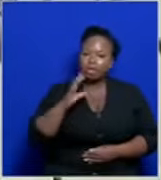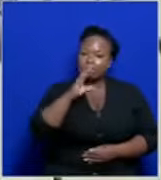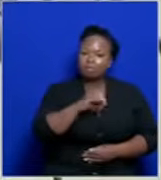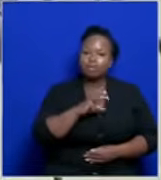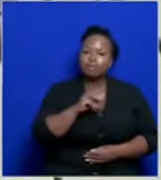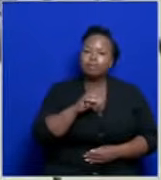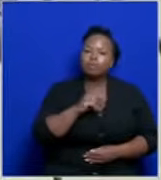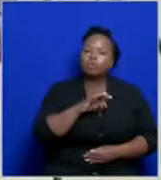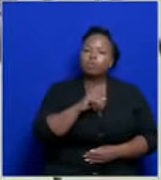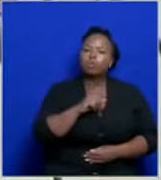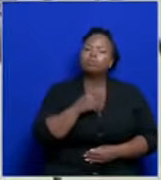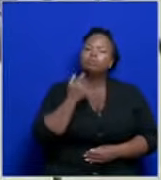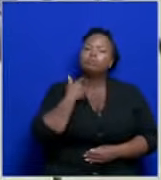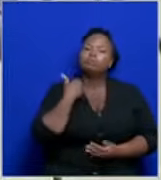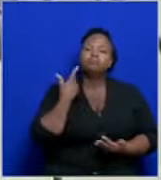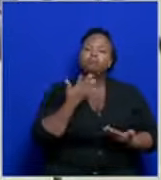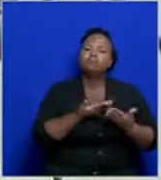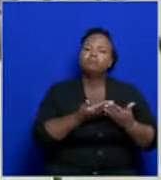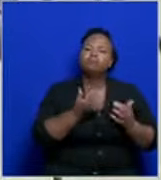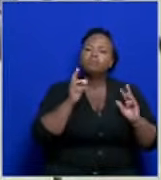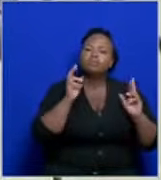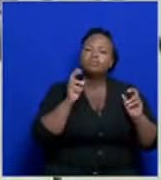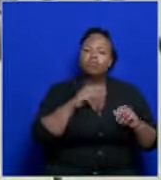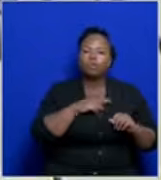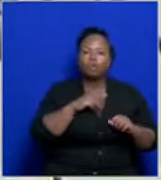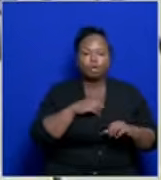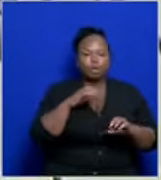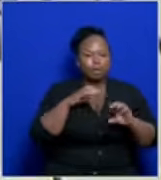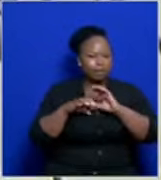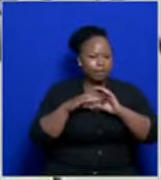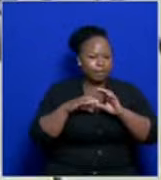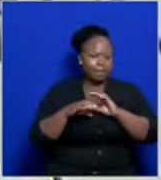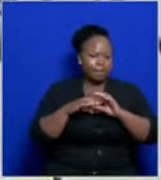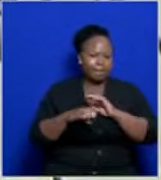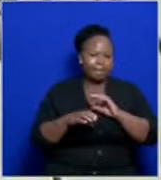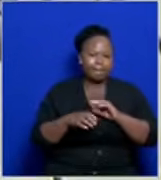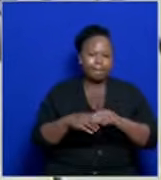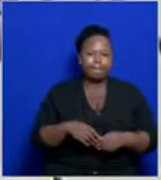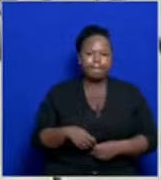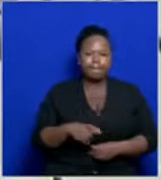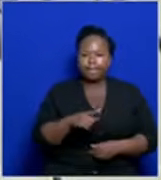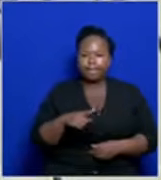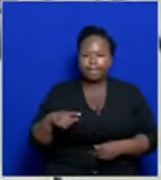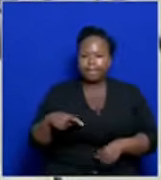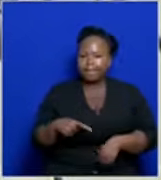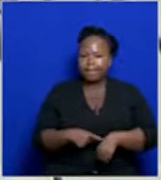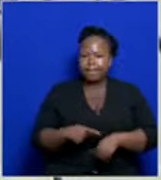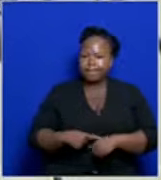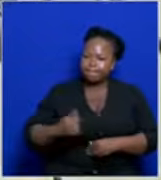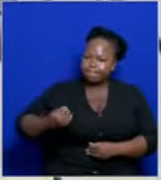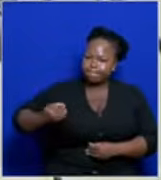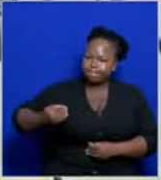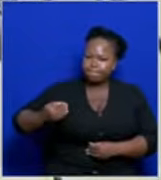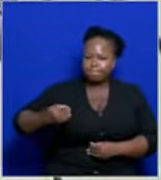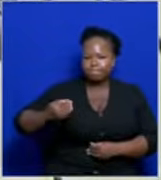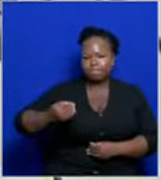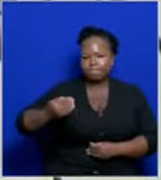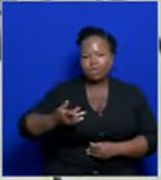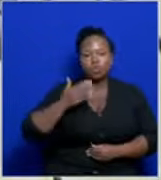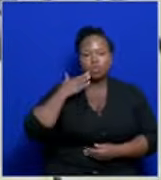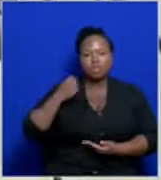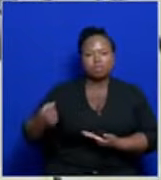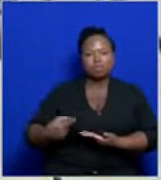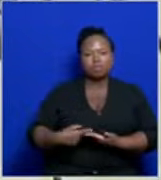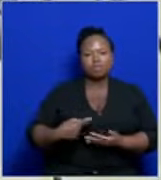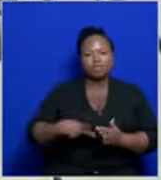incident, because we kept on communicating for a longer period after the video clip. Thank